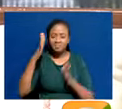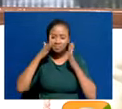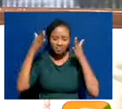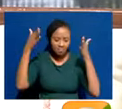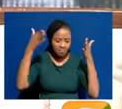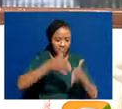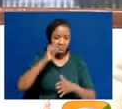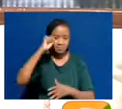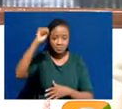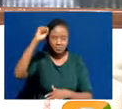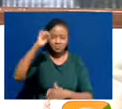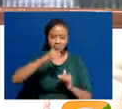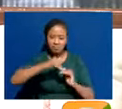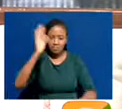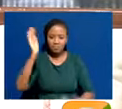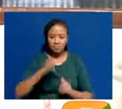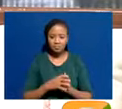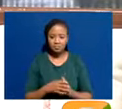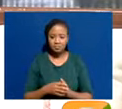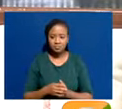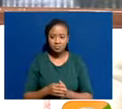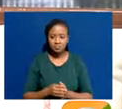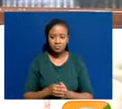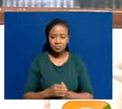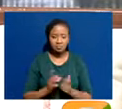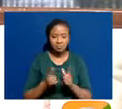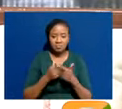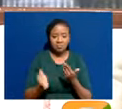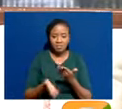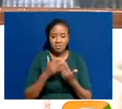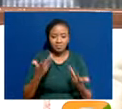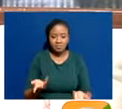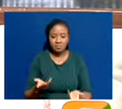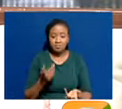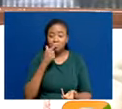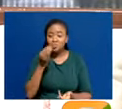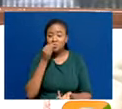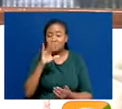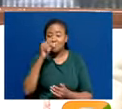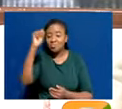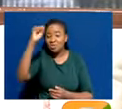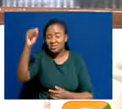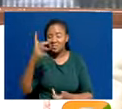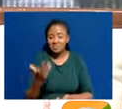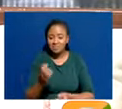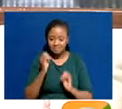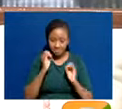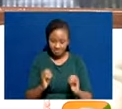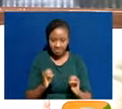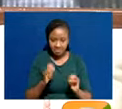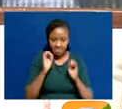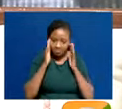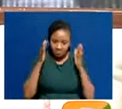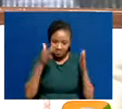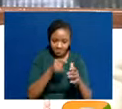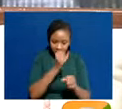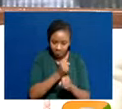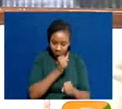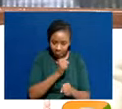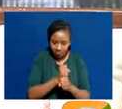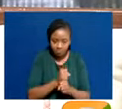Our favorite sport is not football, it's politics. Yeah, absolutely. For what? That's our passion. No one eats from it, If we just focused on work, let the national